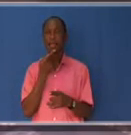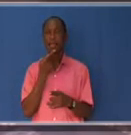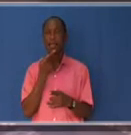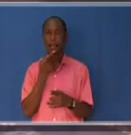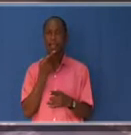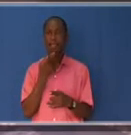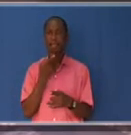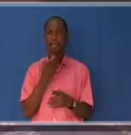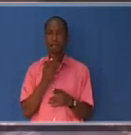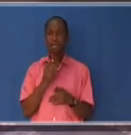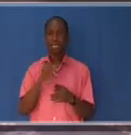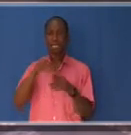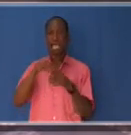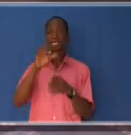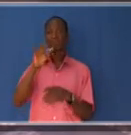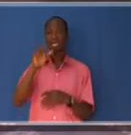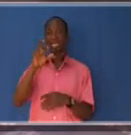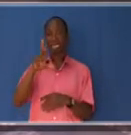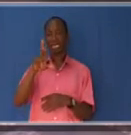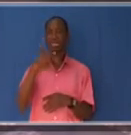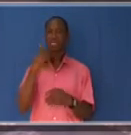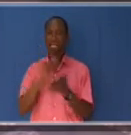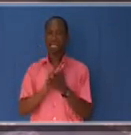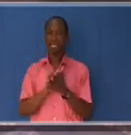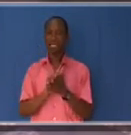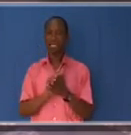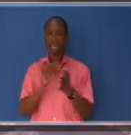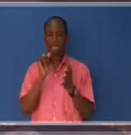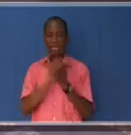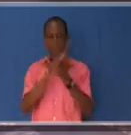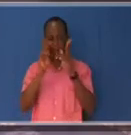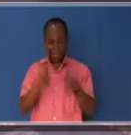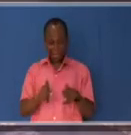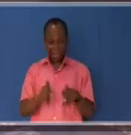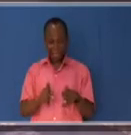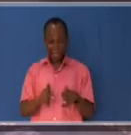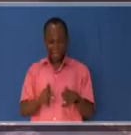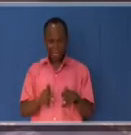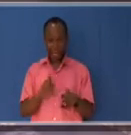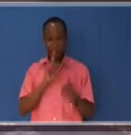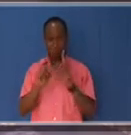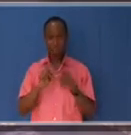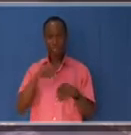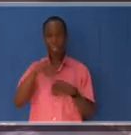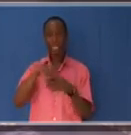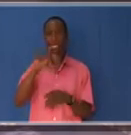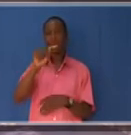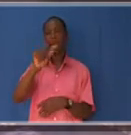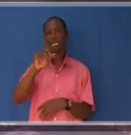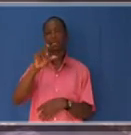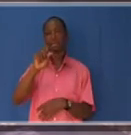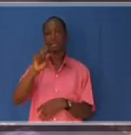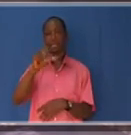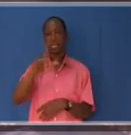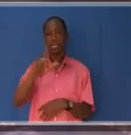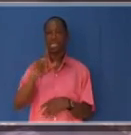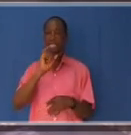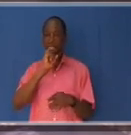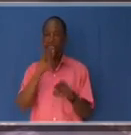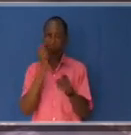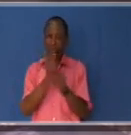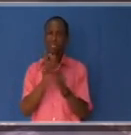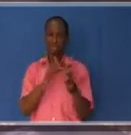ascribed and directed at Jesus Christ. Now, you bear me no one, a chemocono. I don't